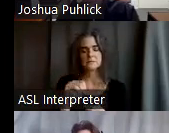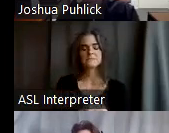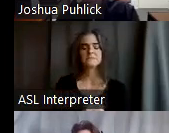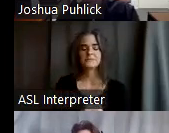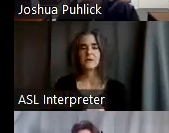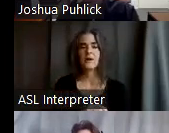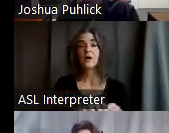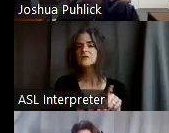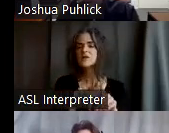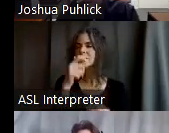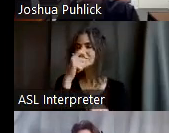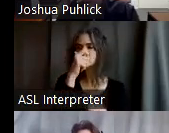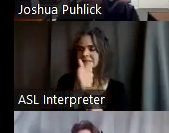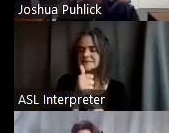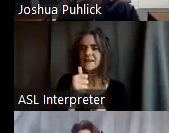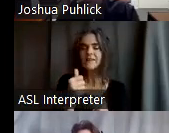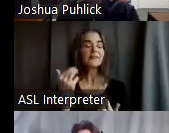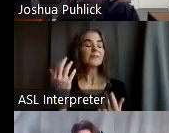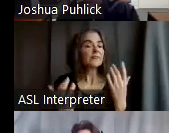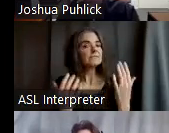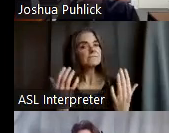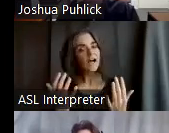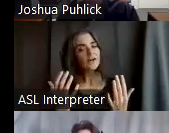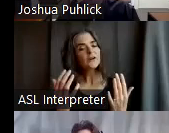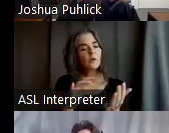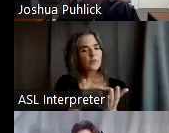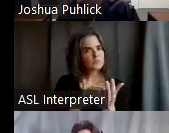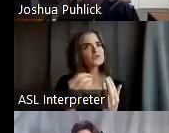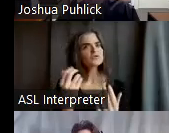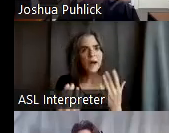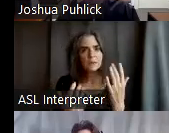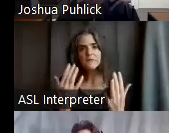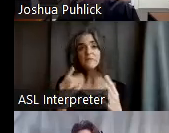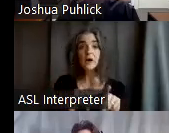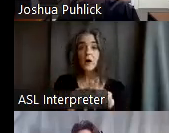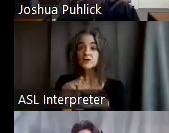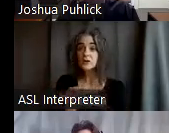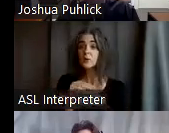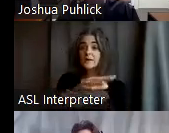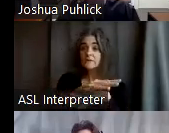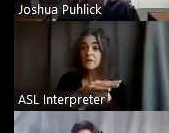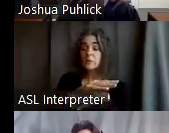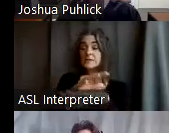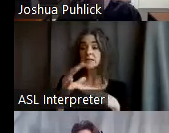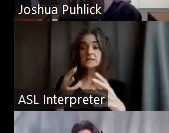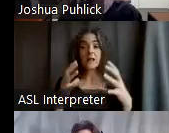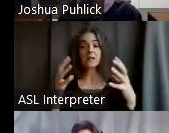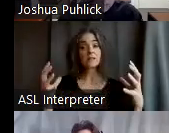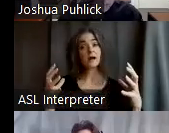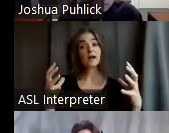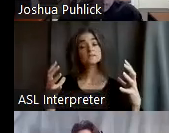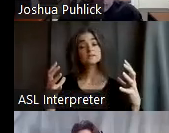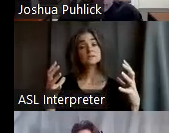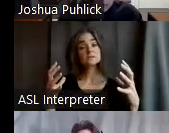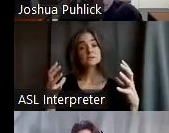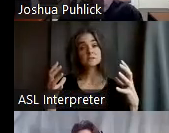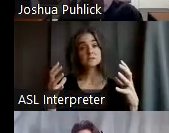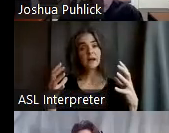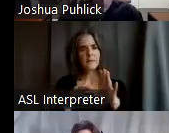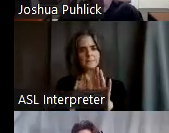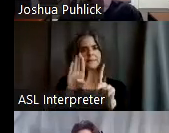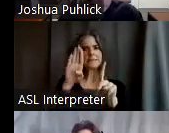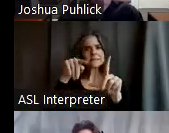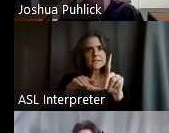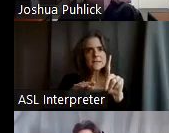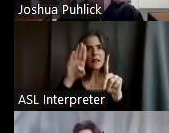you know, the fire, prescribed fire, also influences a lot of the peaks and declines in the